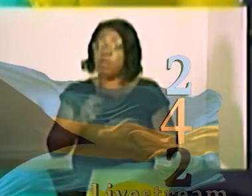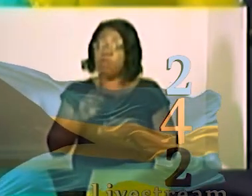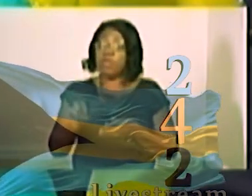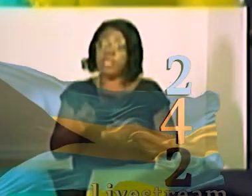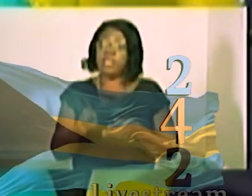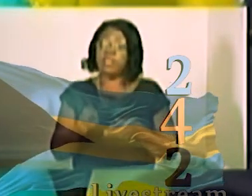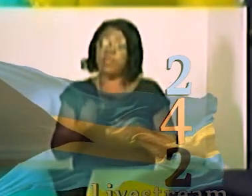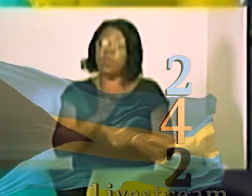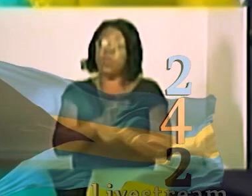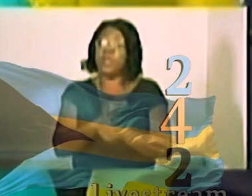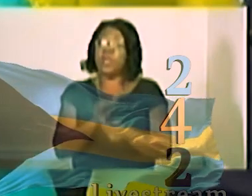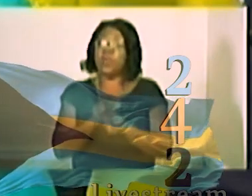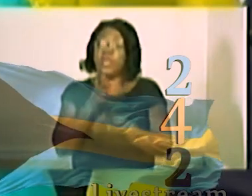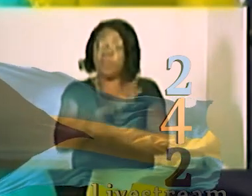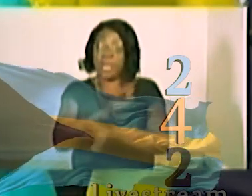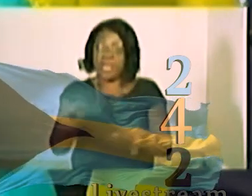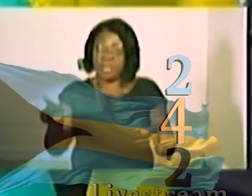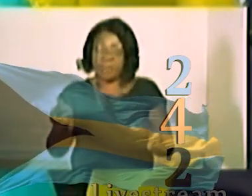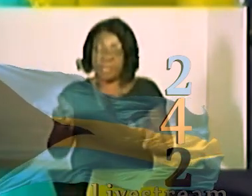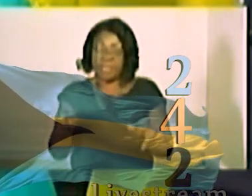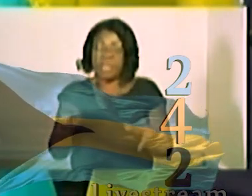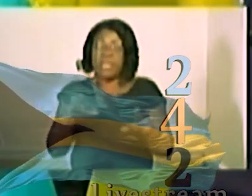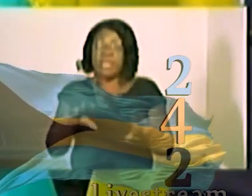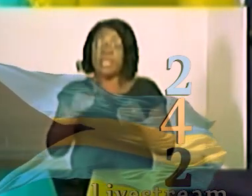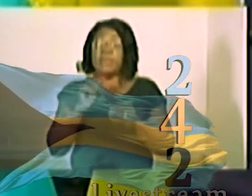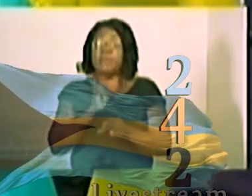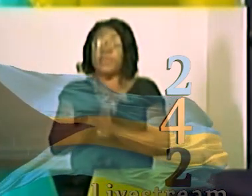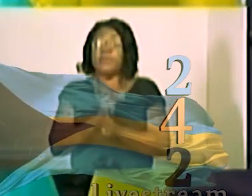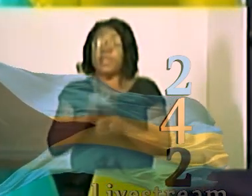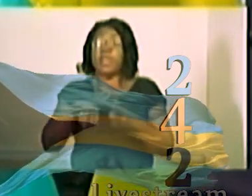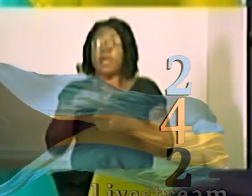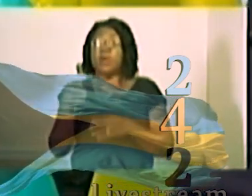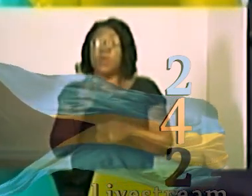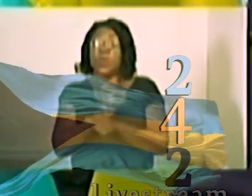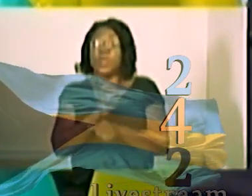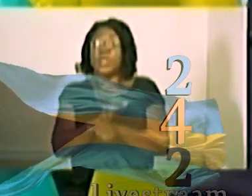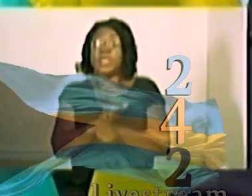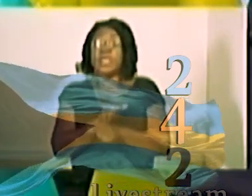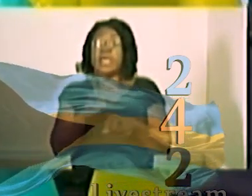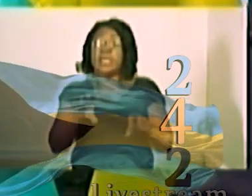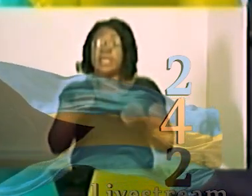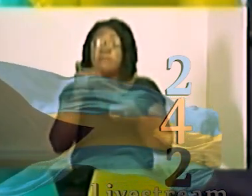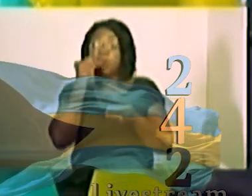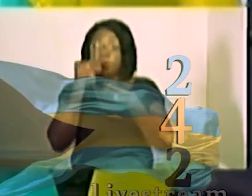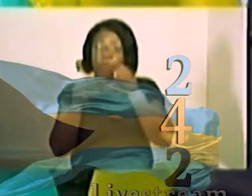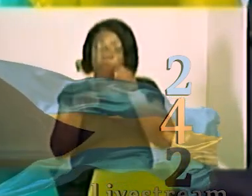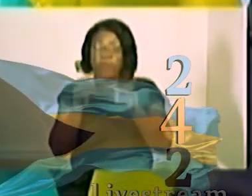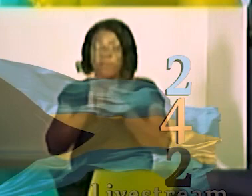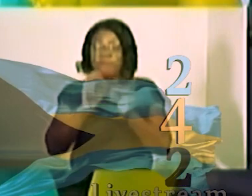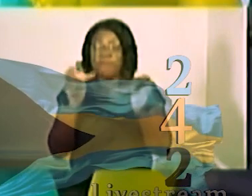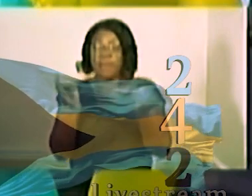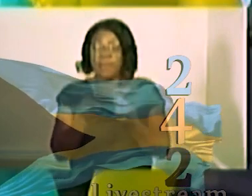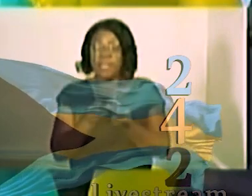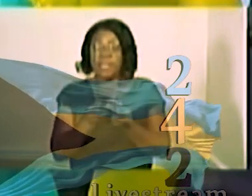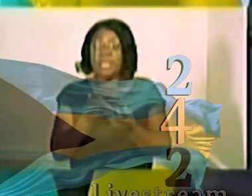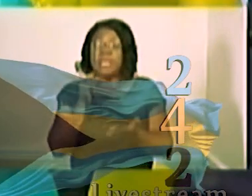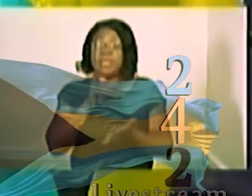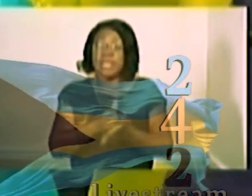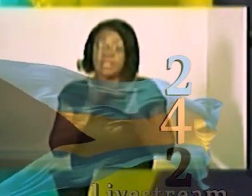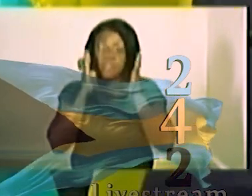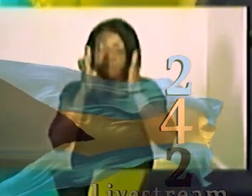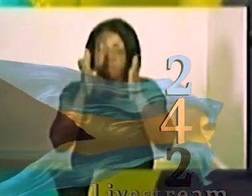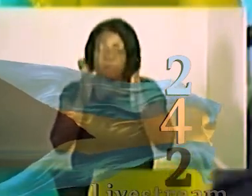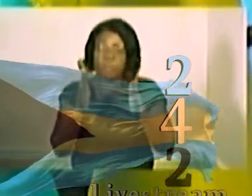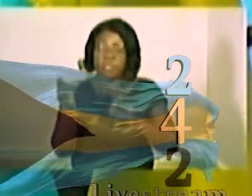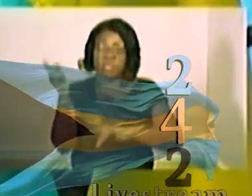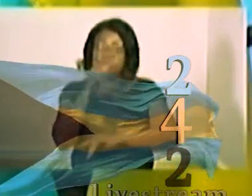pandemic, get people out functioning, working, and have food for their family and themselves. That is our priority today.